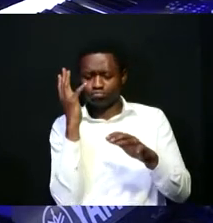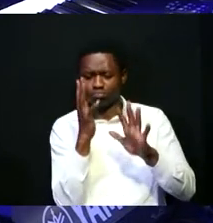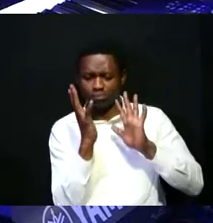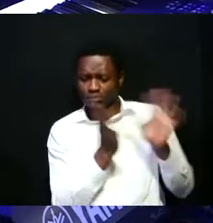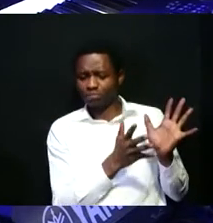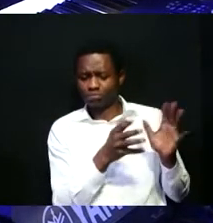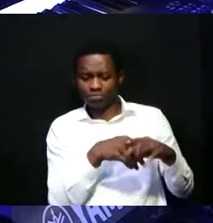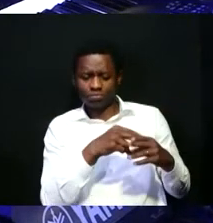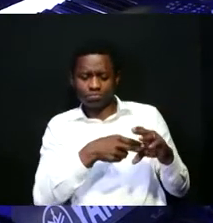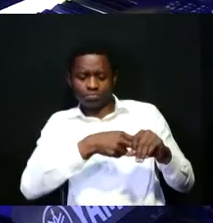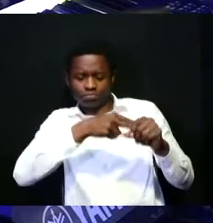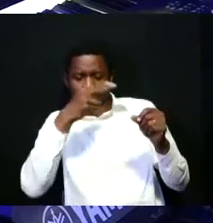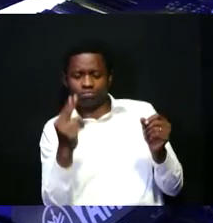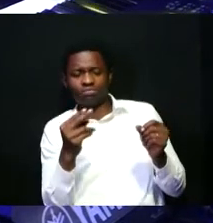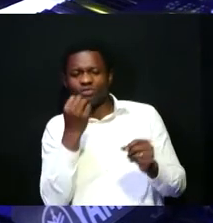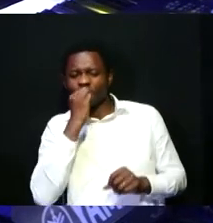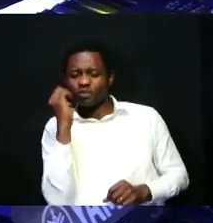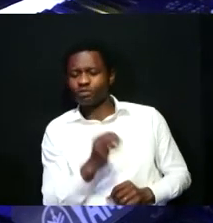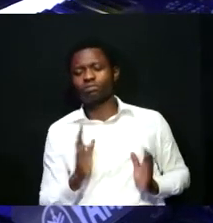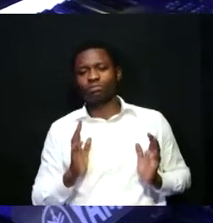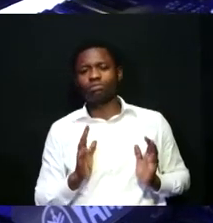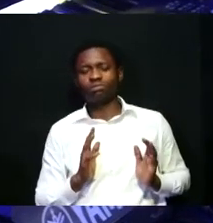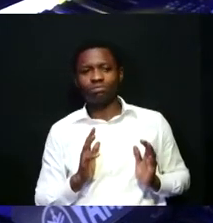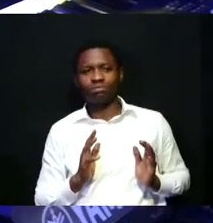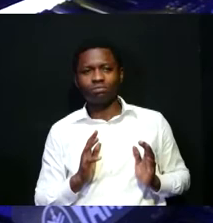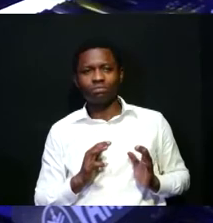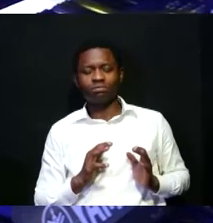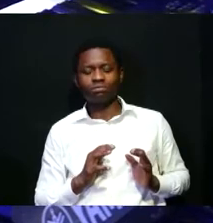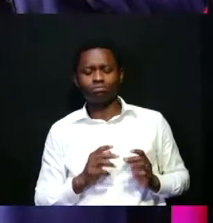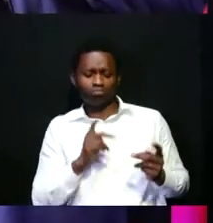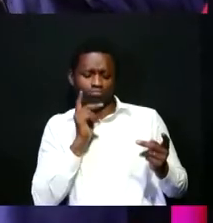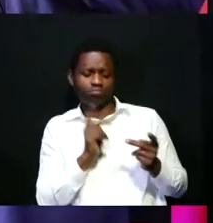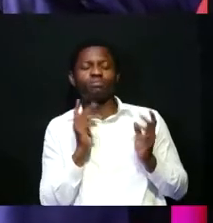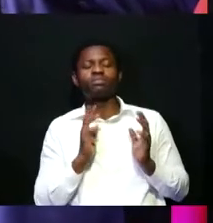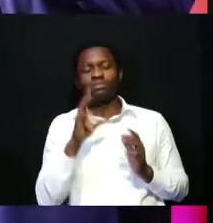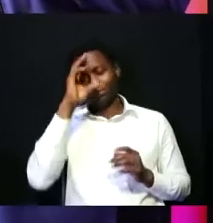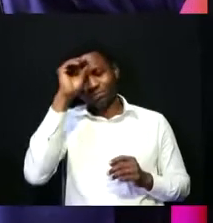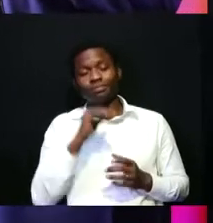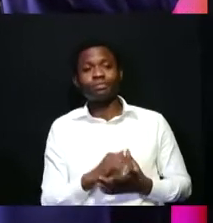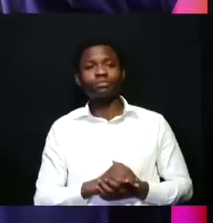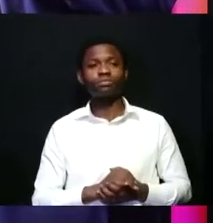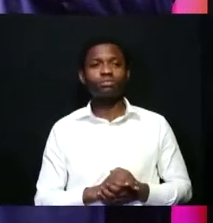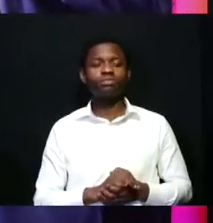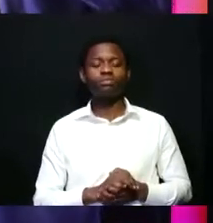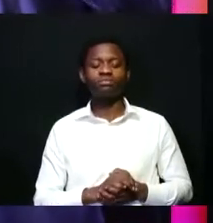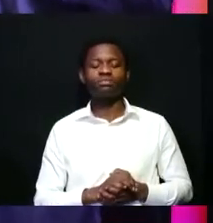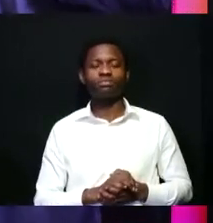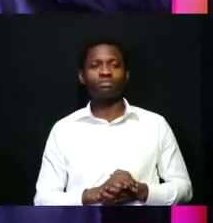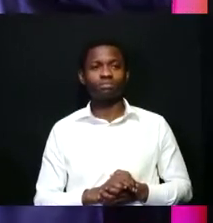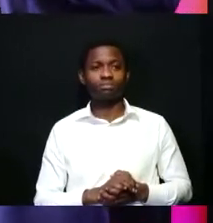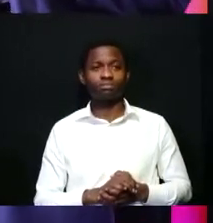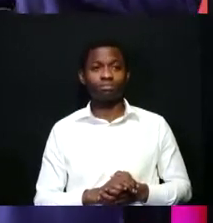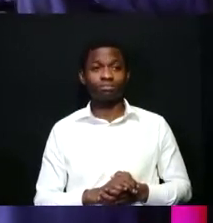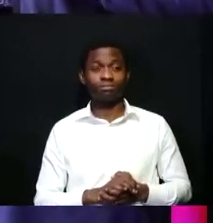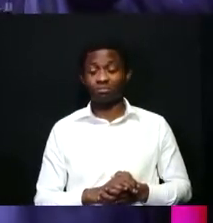Uz asase so a ne din adi Job. Na oberema no di mu na otene na osuro nyankopon na oyi ne ho efri bone